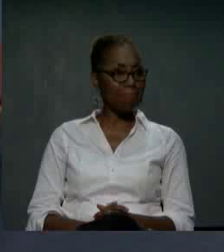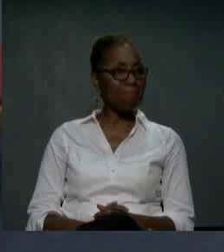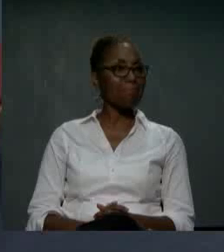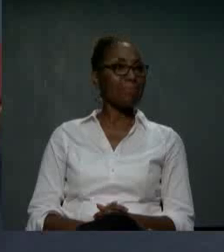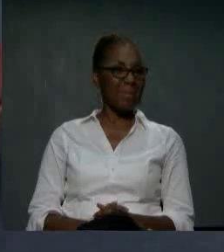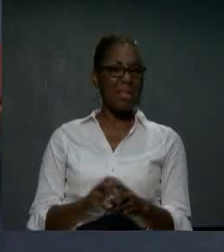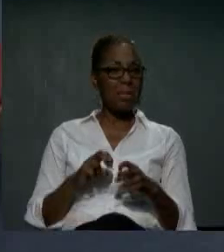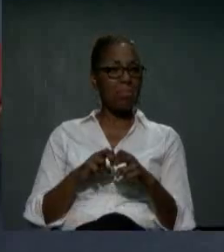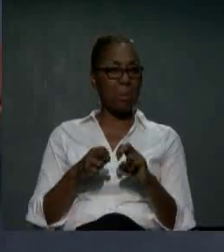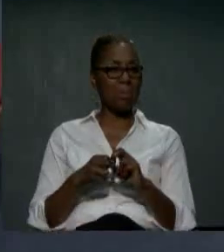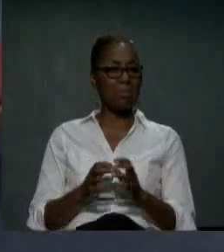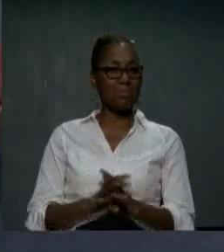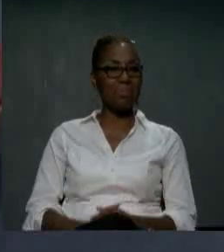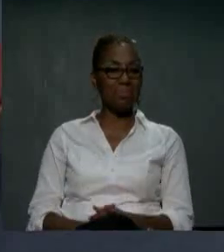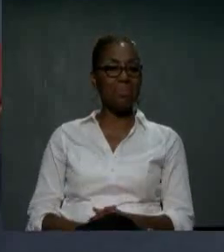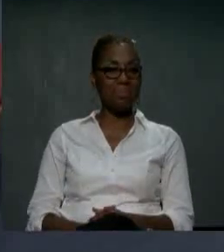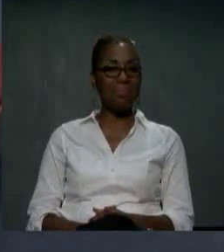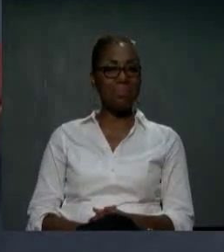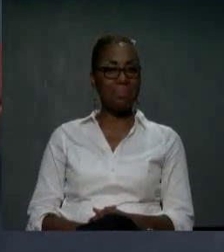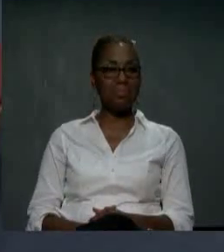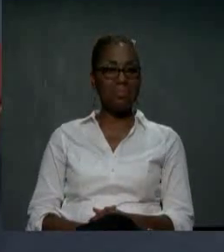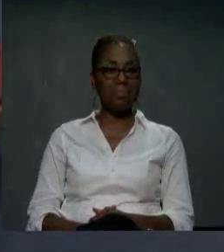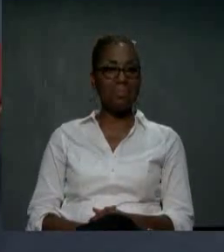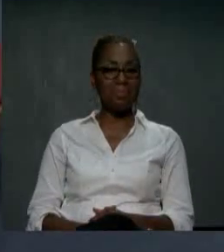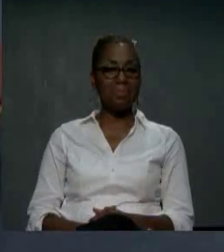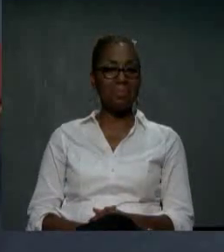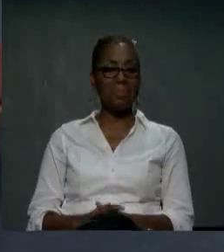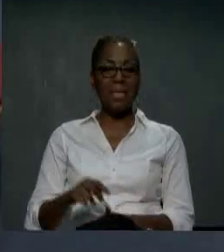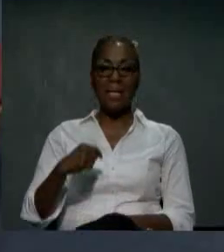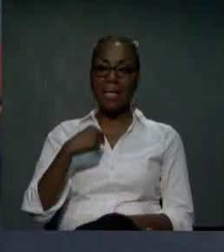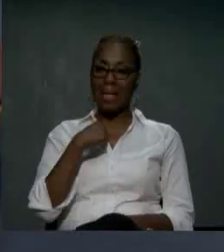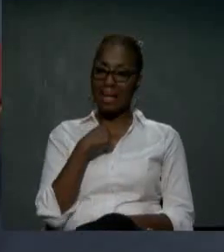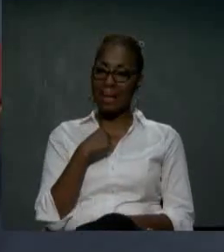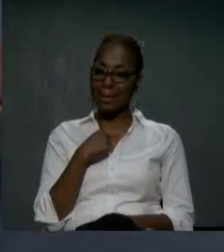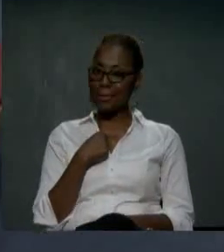it's a problem. I've been in this game since back in the